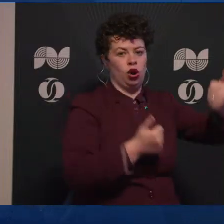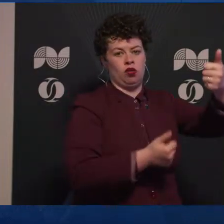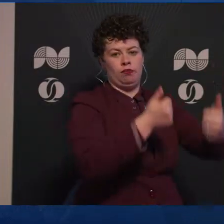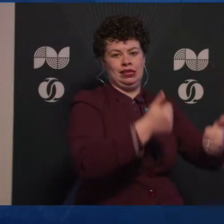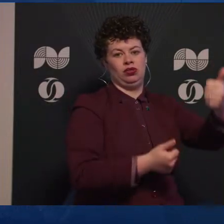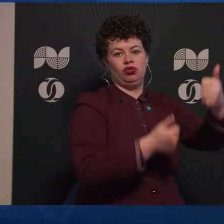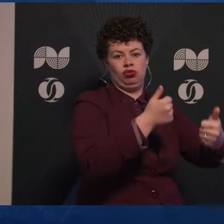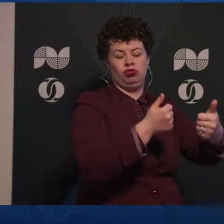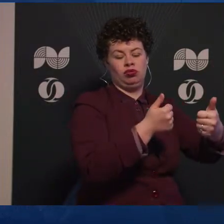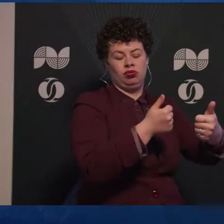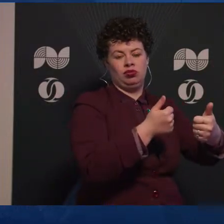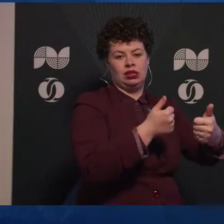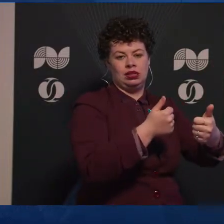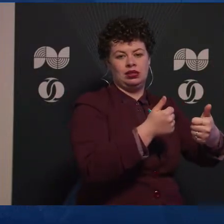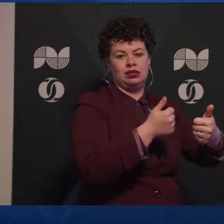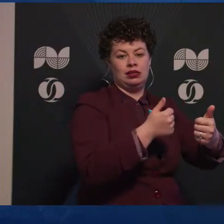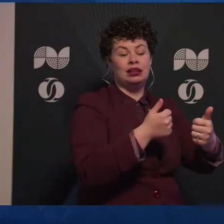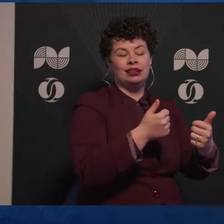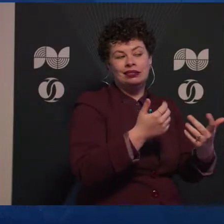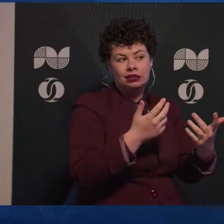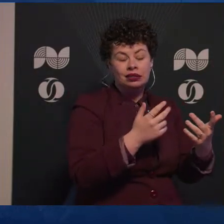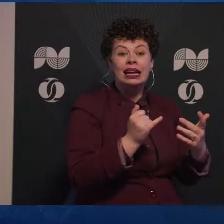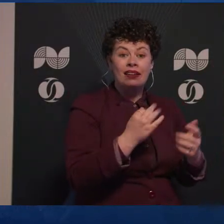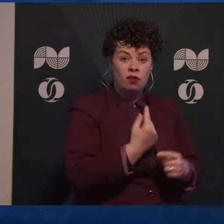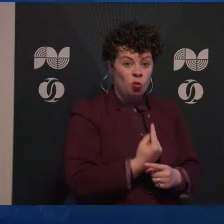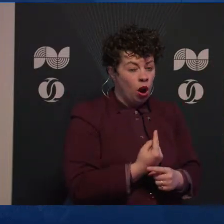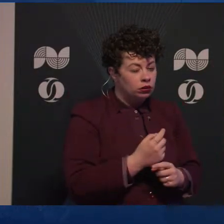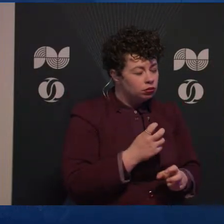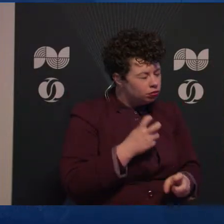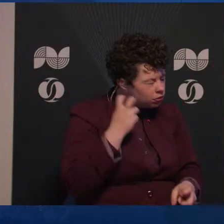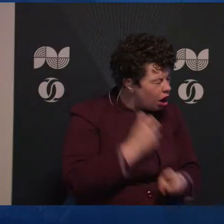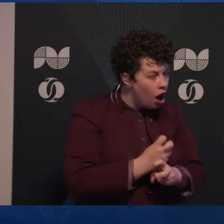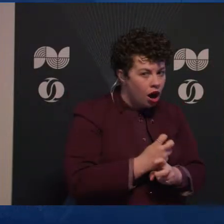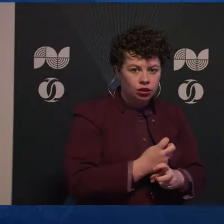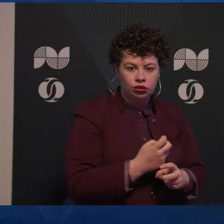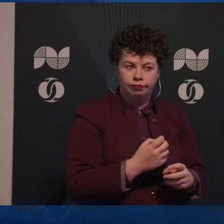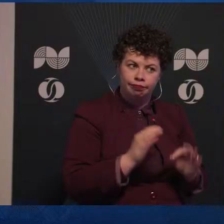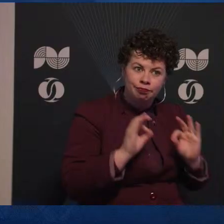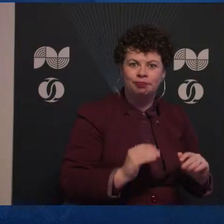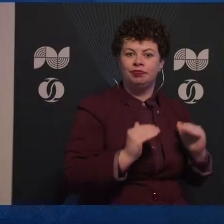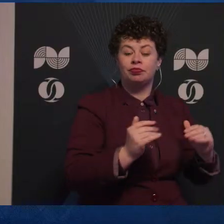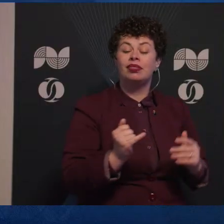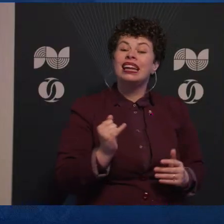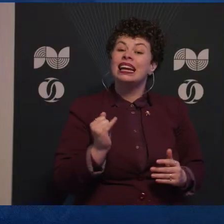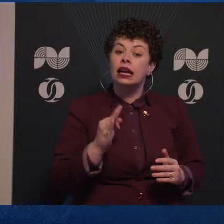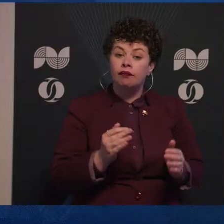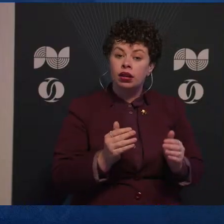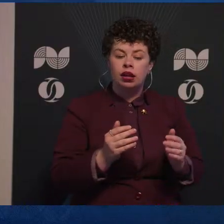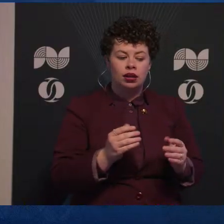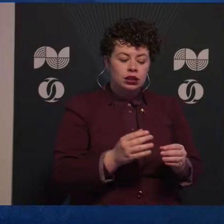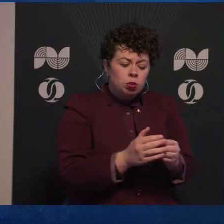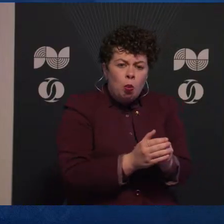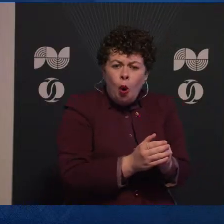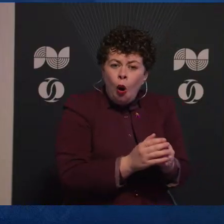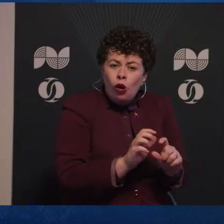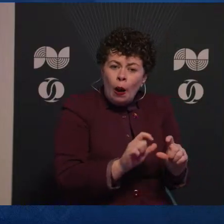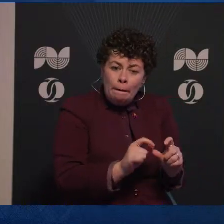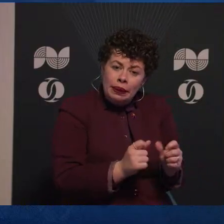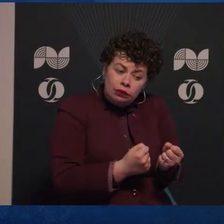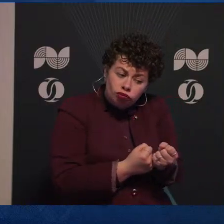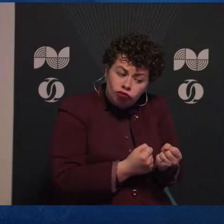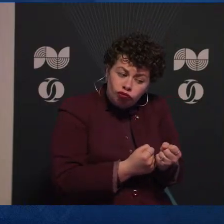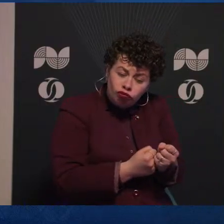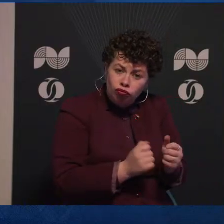makes it much harder to succeed. And you know, the criticism of infant industry protection